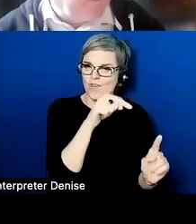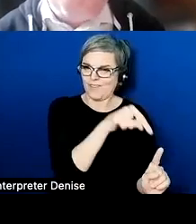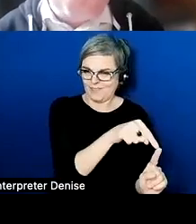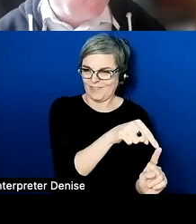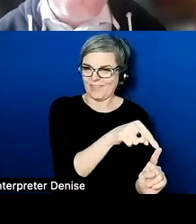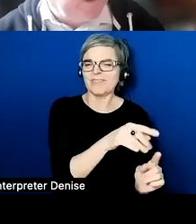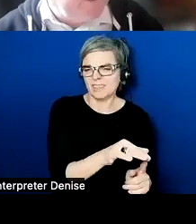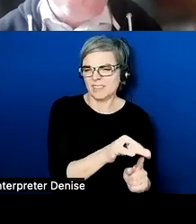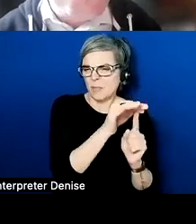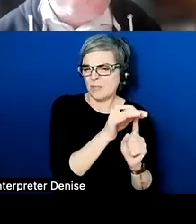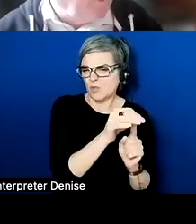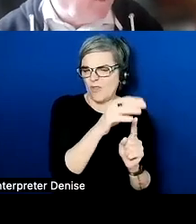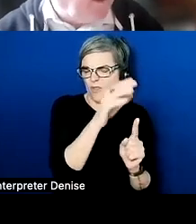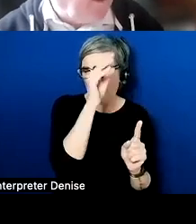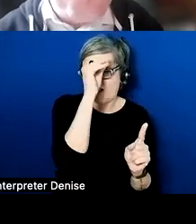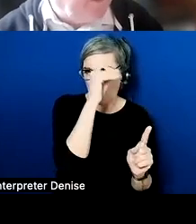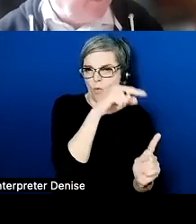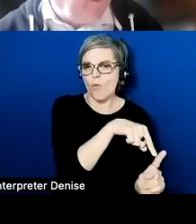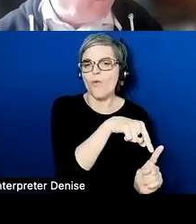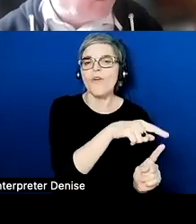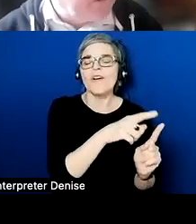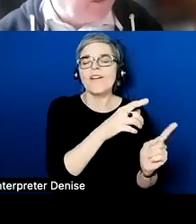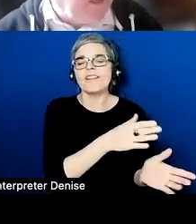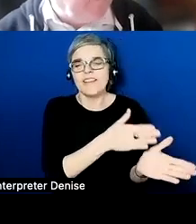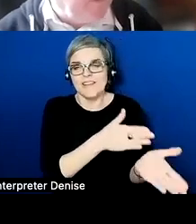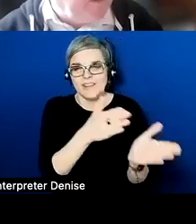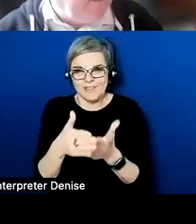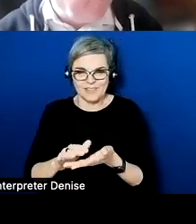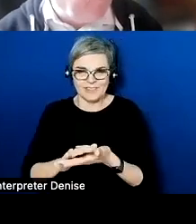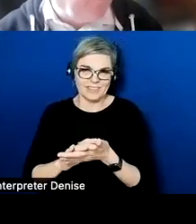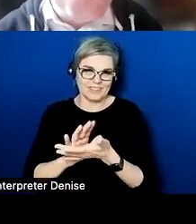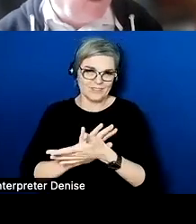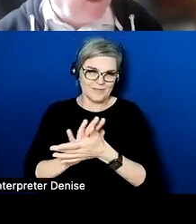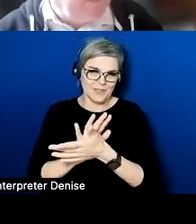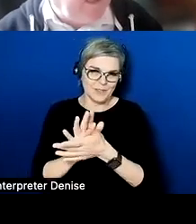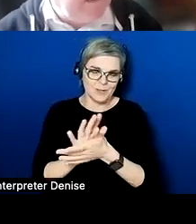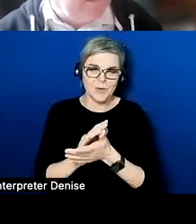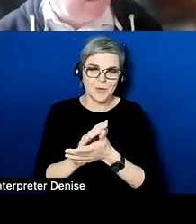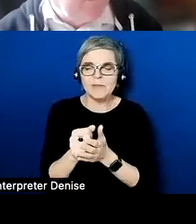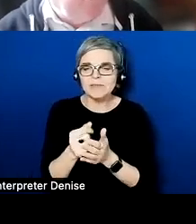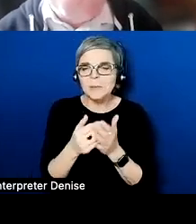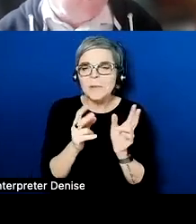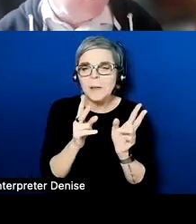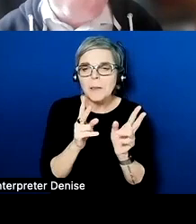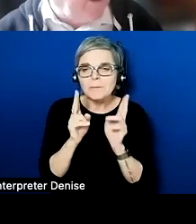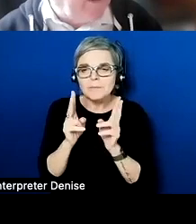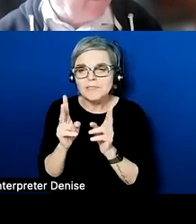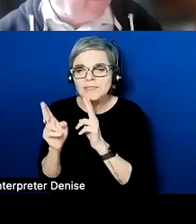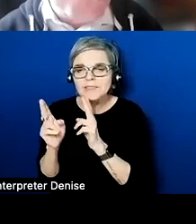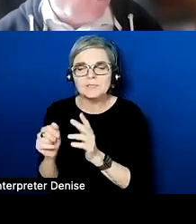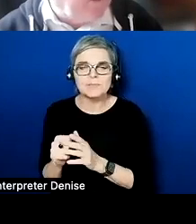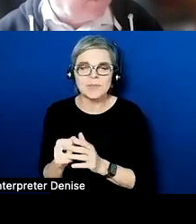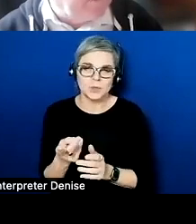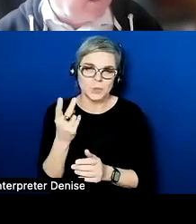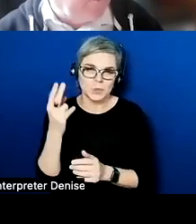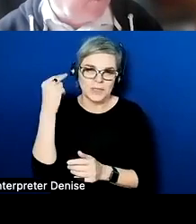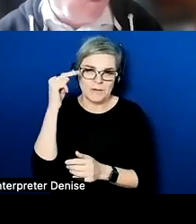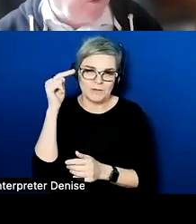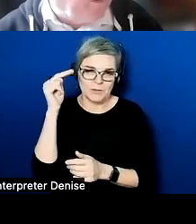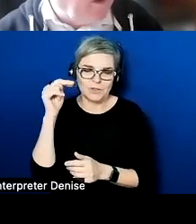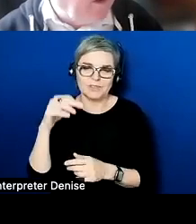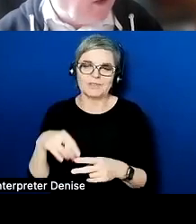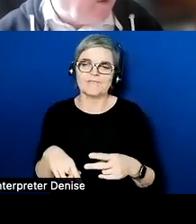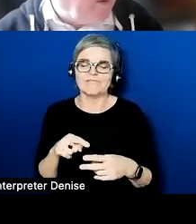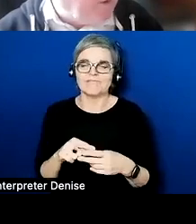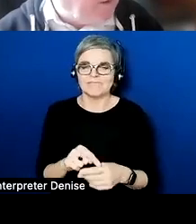of clips with my two of my youngest nephews, Caden, who you saw earlier on, and his little